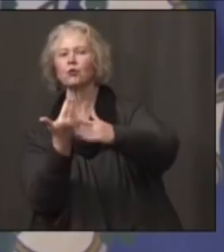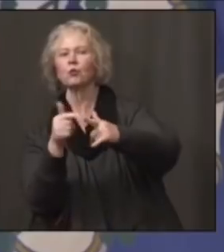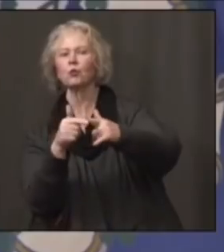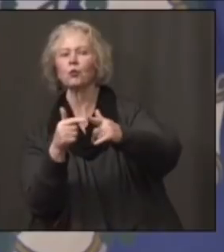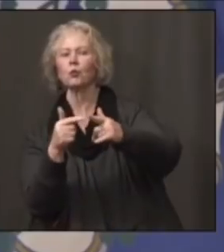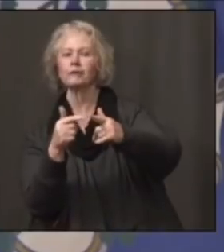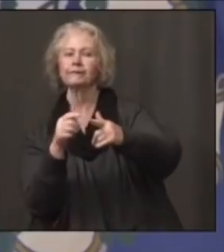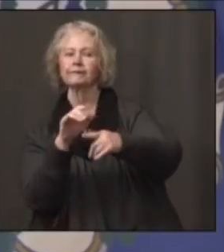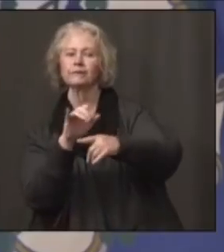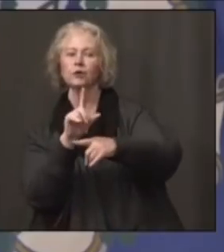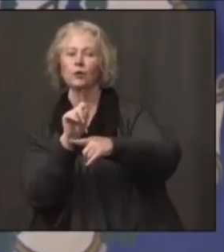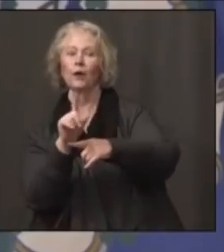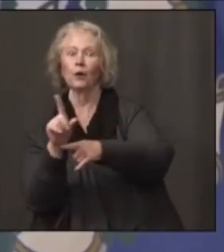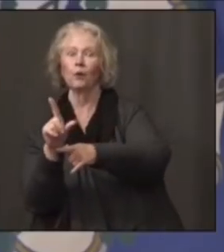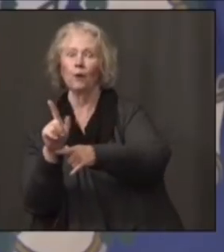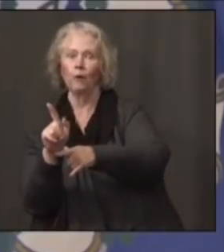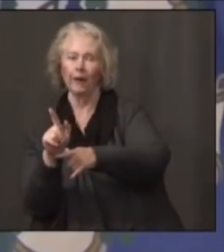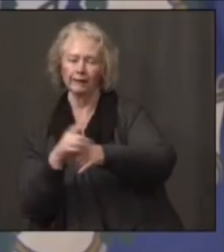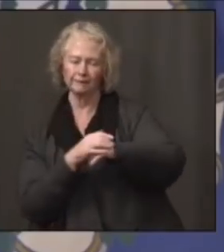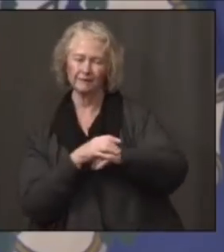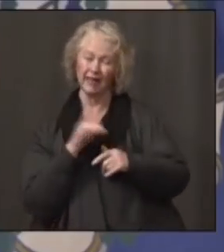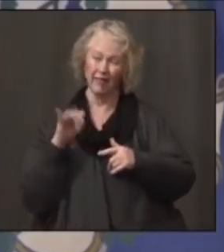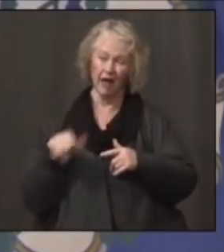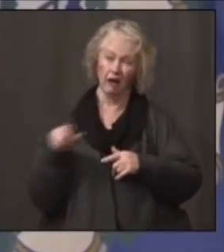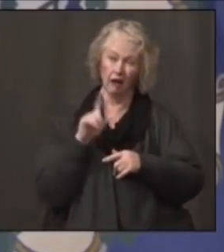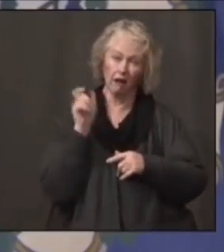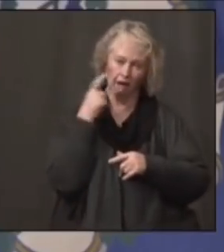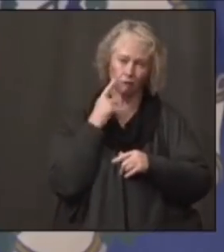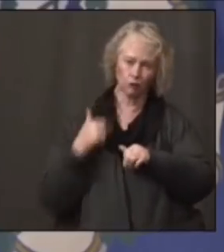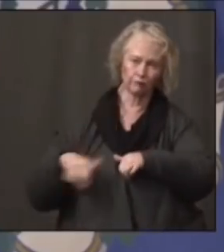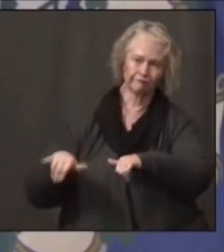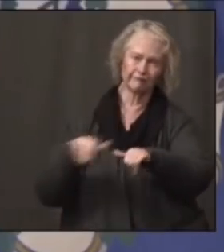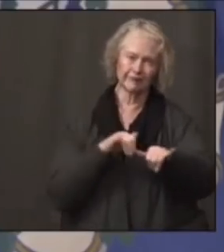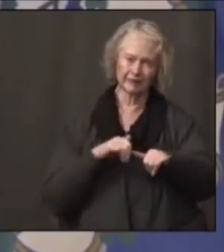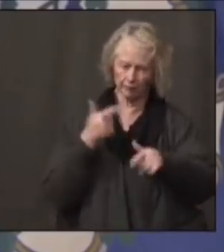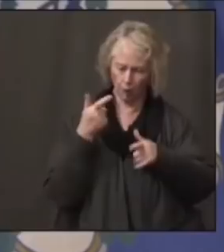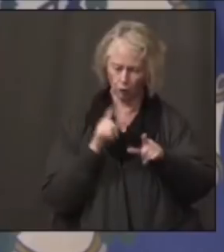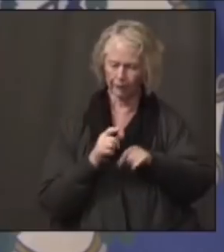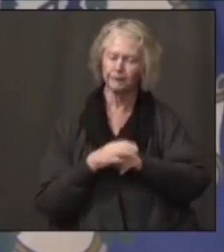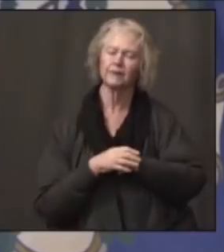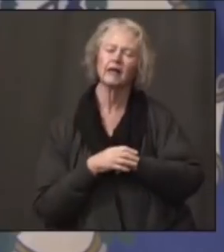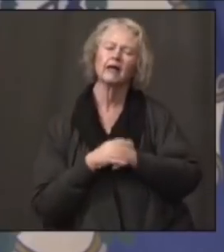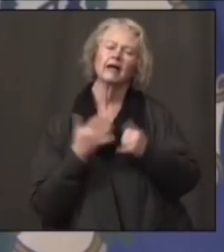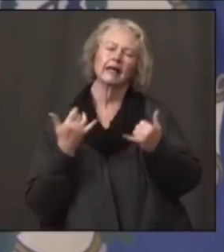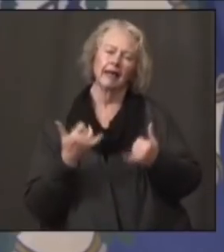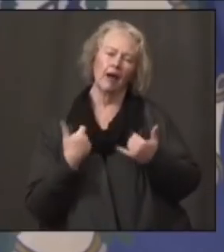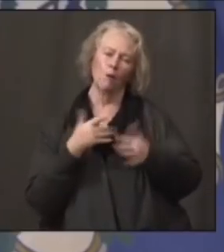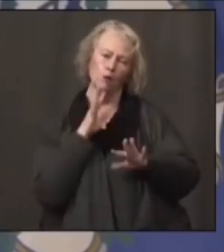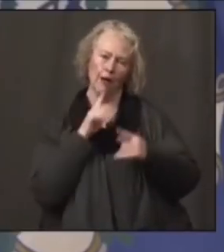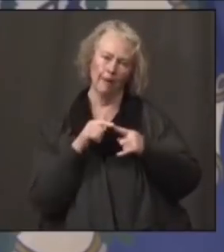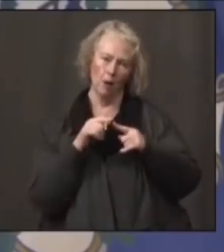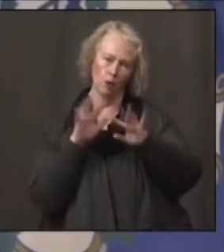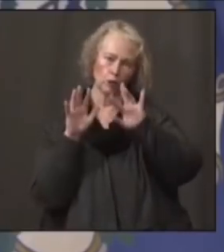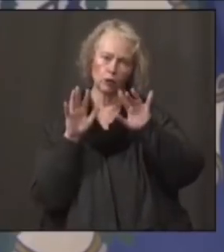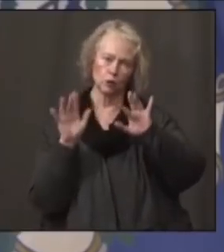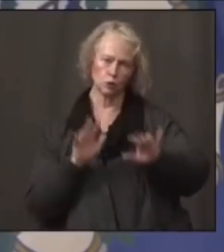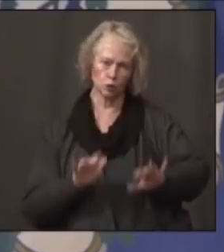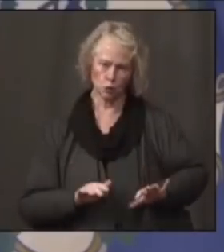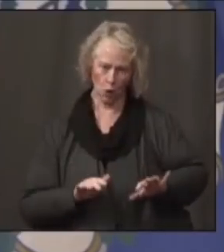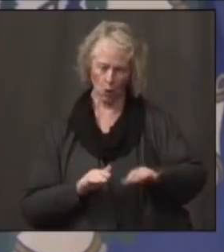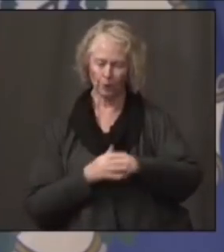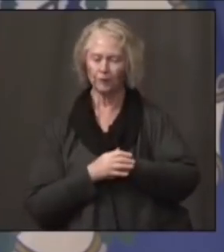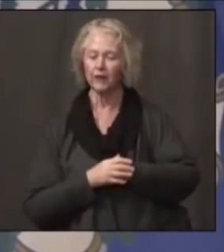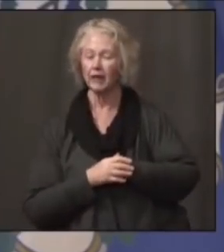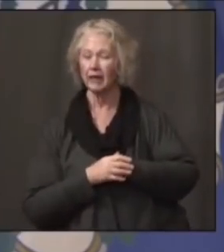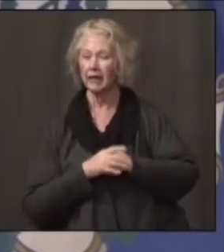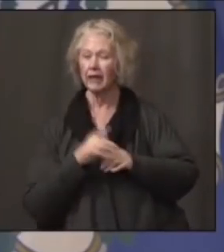many of the governors. That said, let me just talk briefly about the snowstorm. Weather Channel